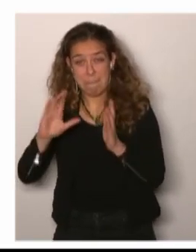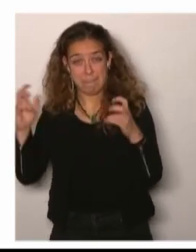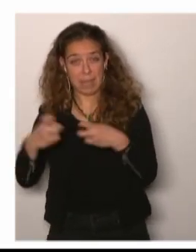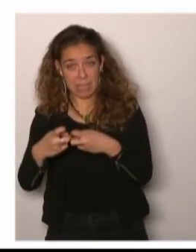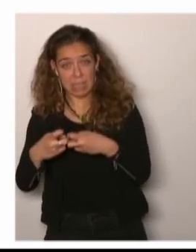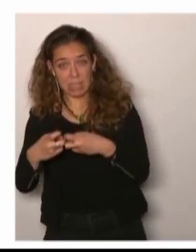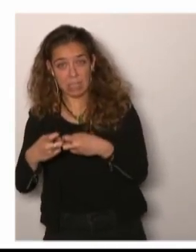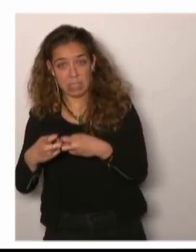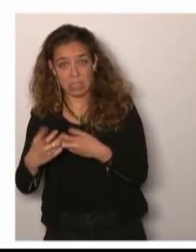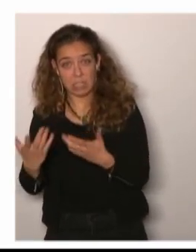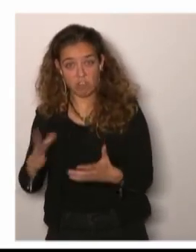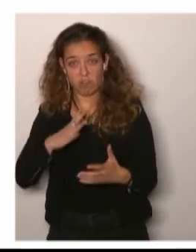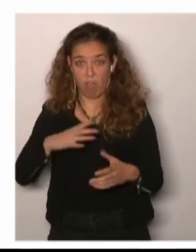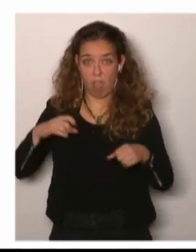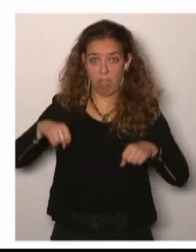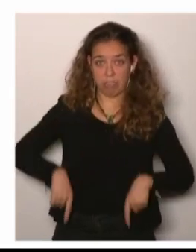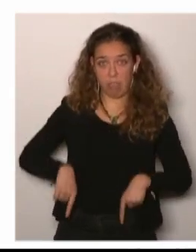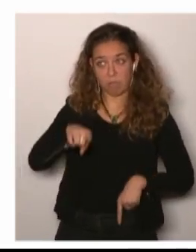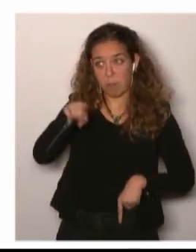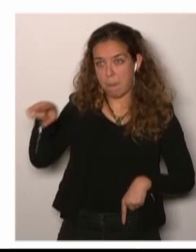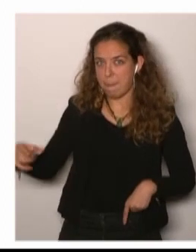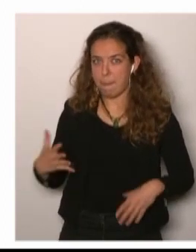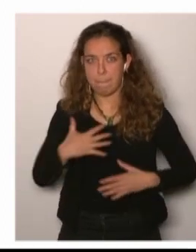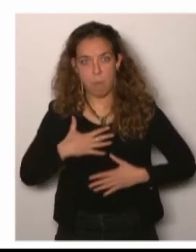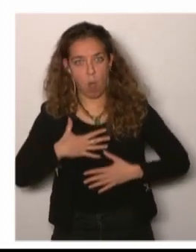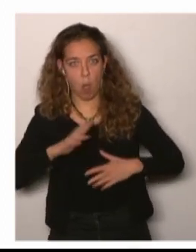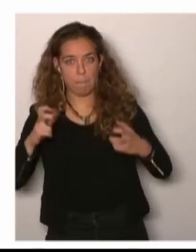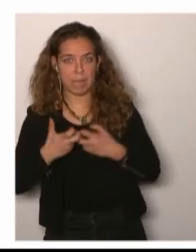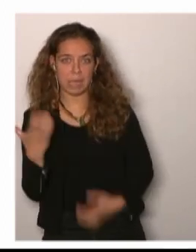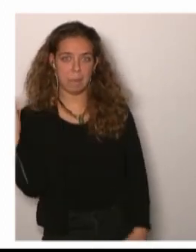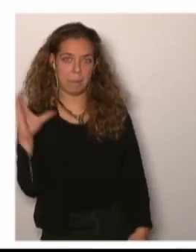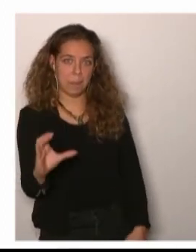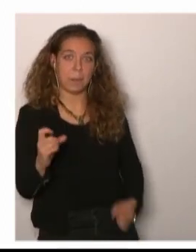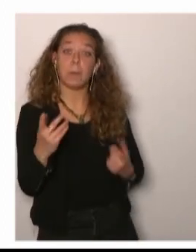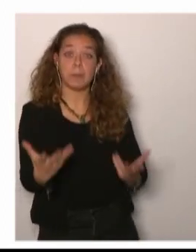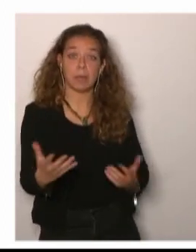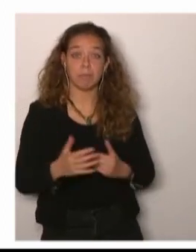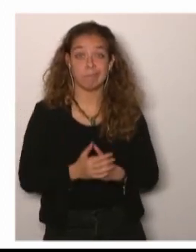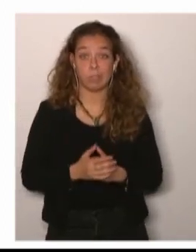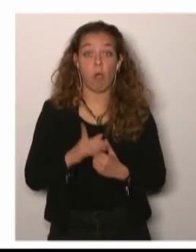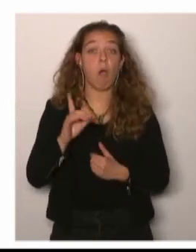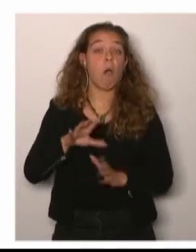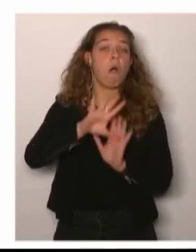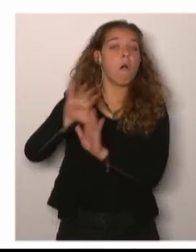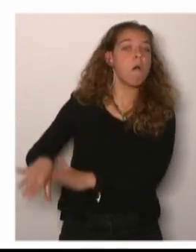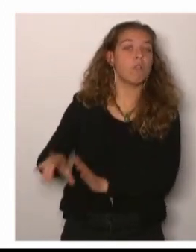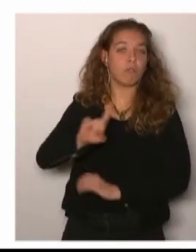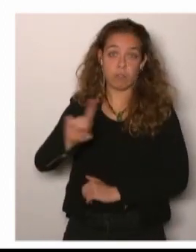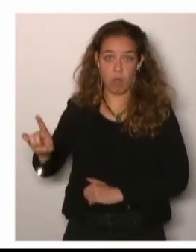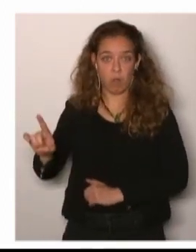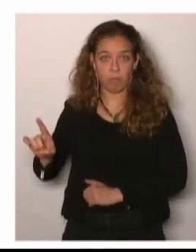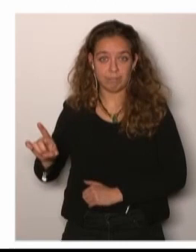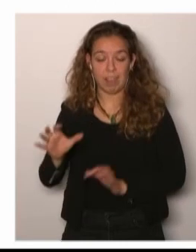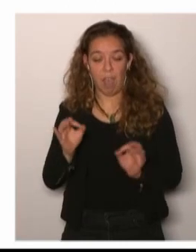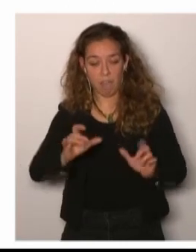cost. So this shouldn't be completely forgotten. You might think that cancer screening is an entirely scientific discussion. In fact,